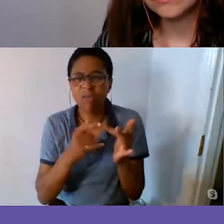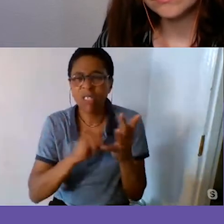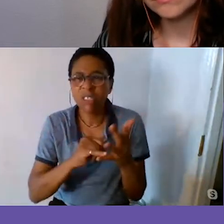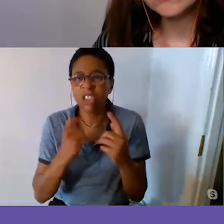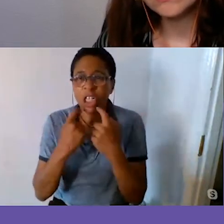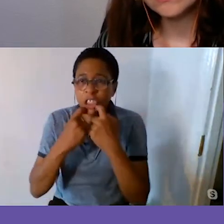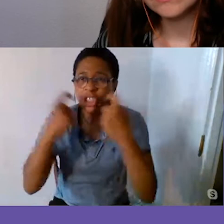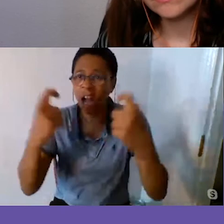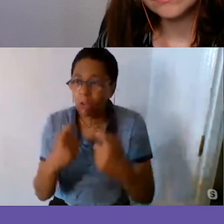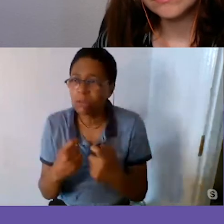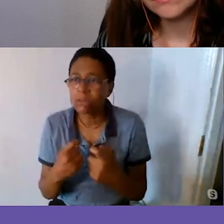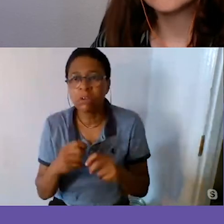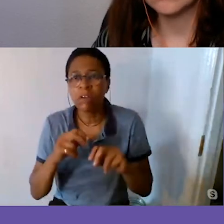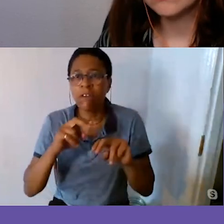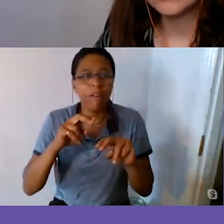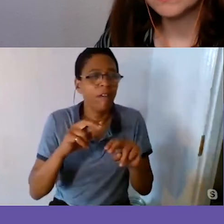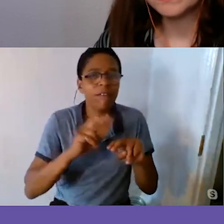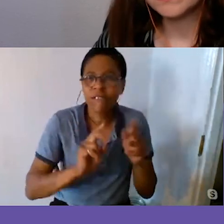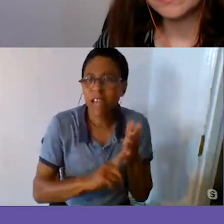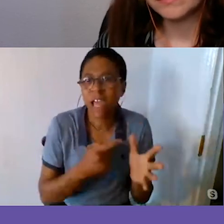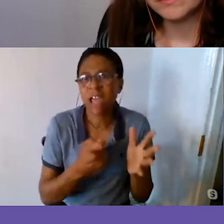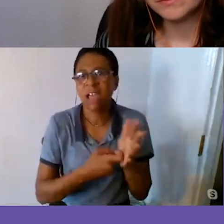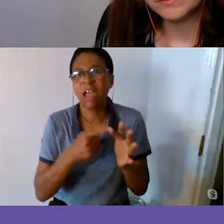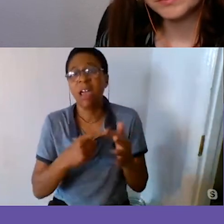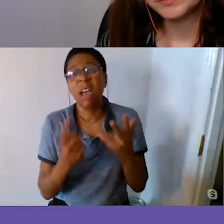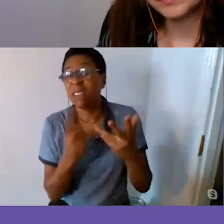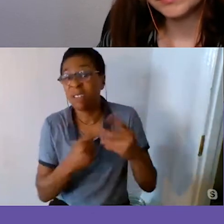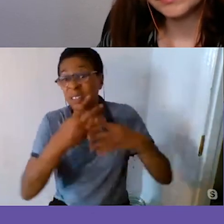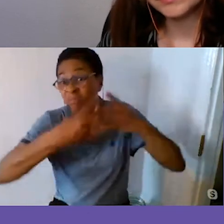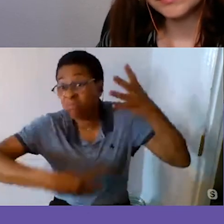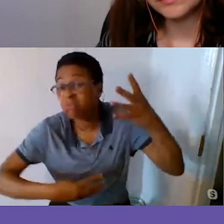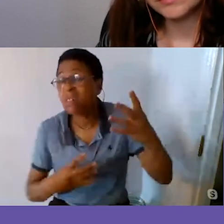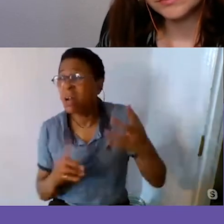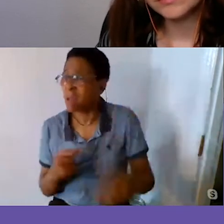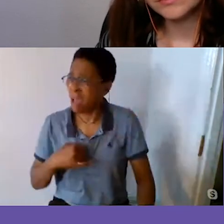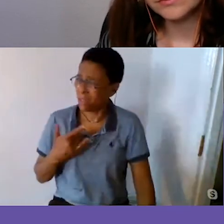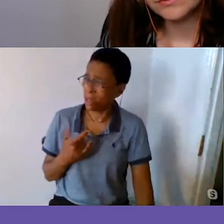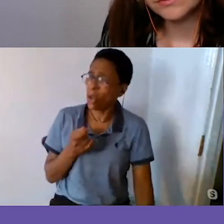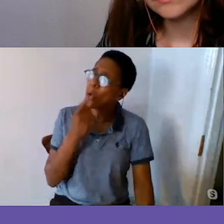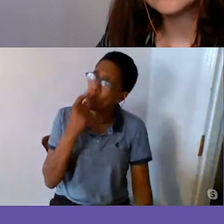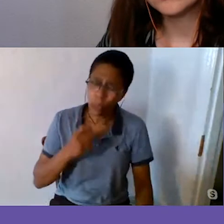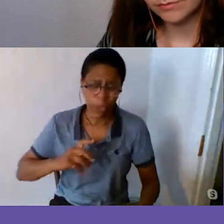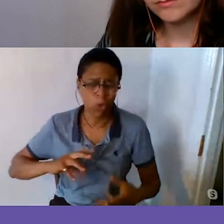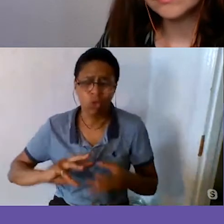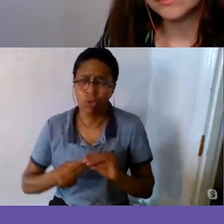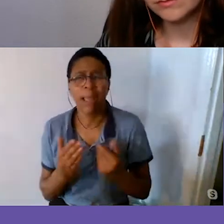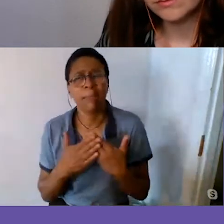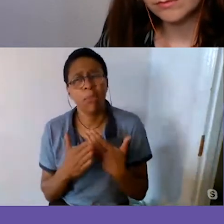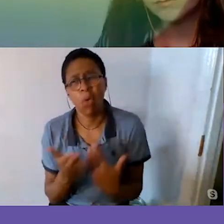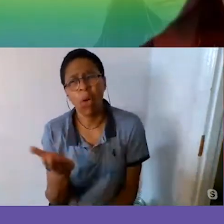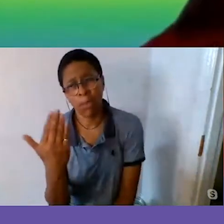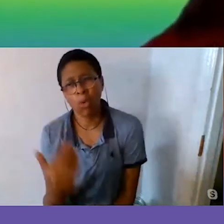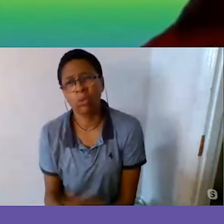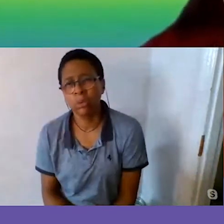different festivals, Cine Q. But again, I feel like we could do so much more if it was kind of all brought together centrally. So we're looking